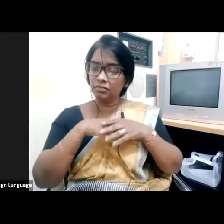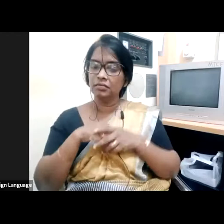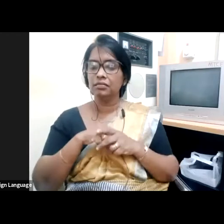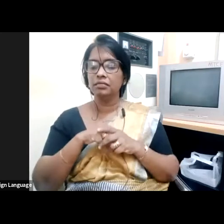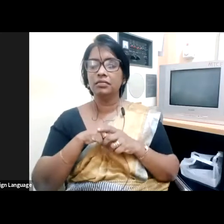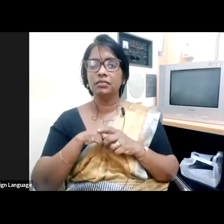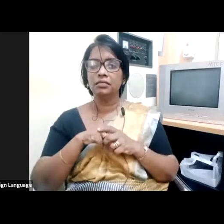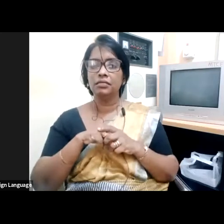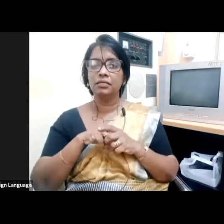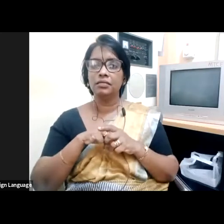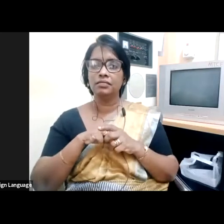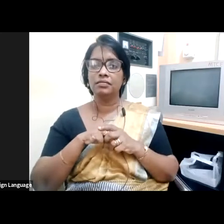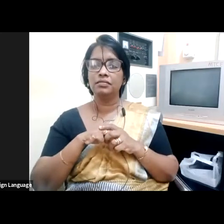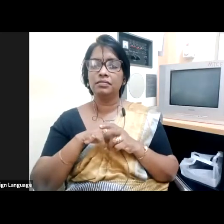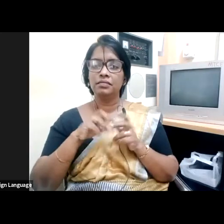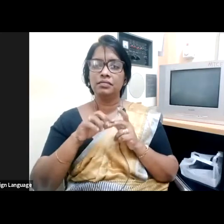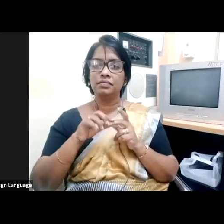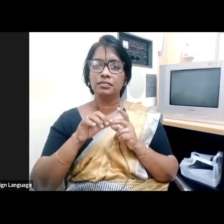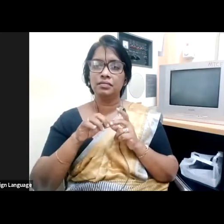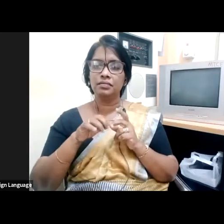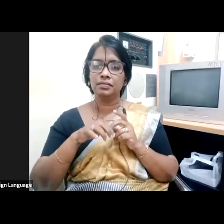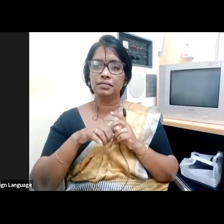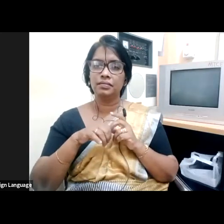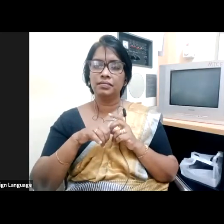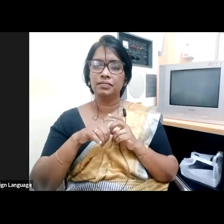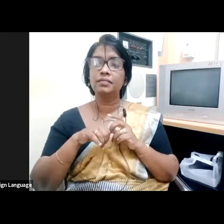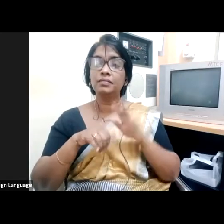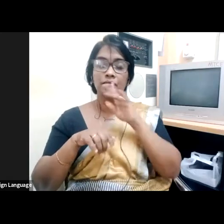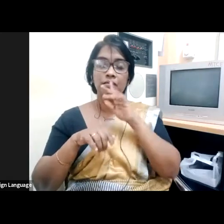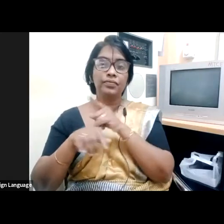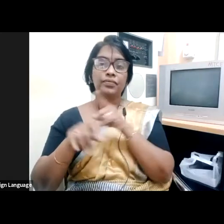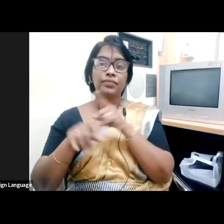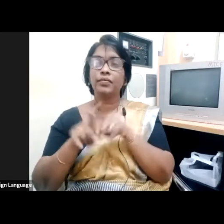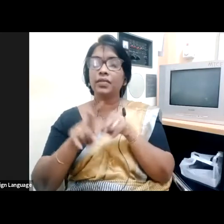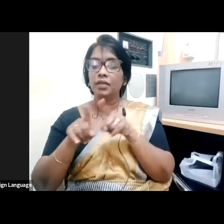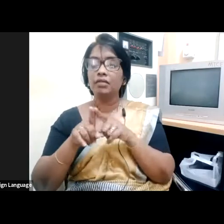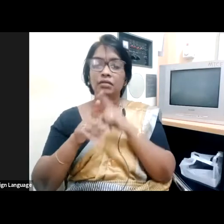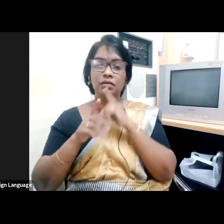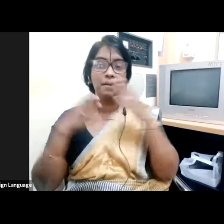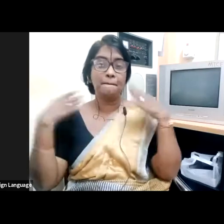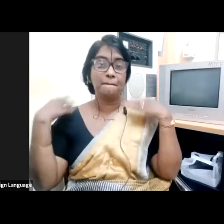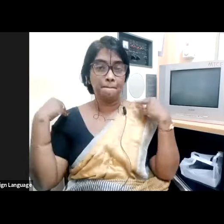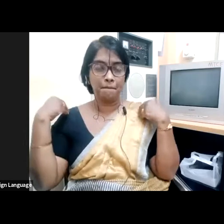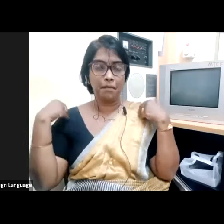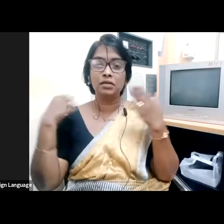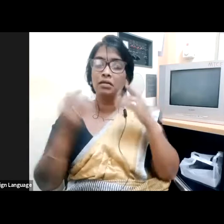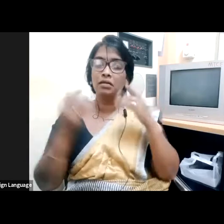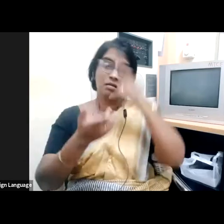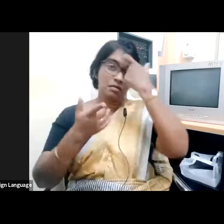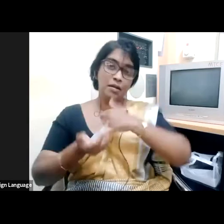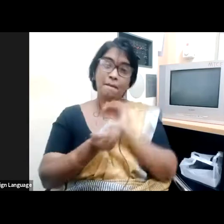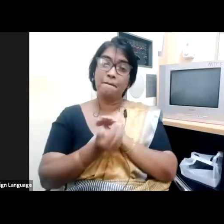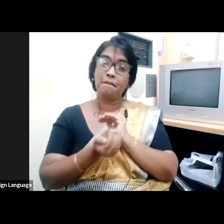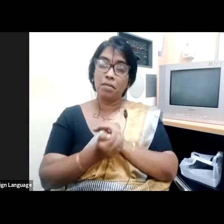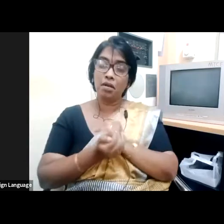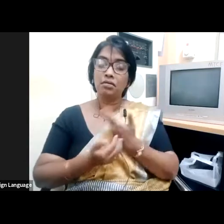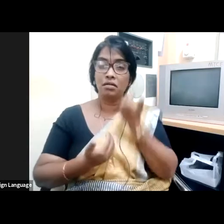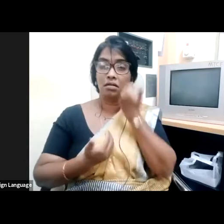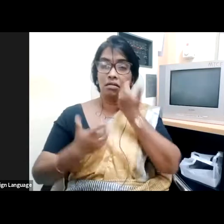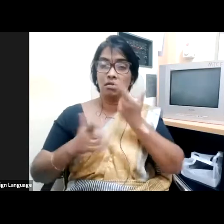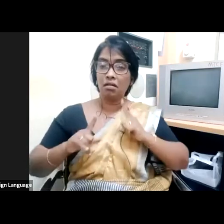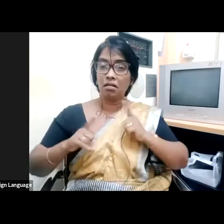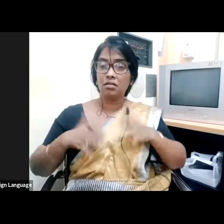sanitary pads, tampons. That creates significant waste, and much of that waste is really plastics. We already know about what plastics will do to the